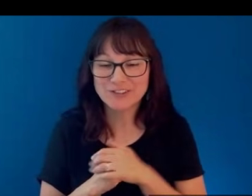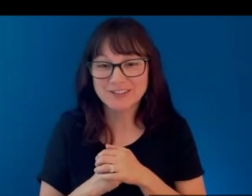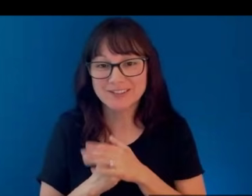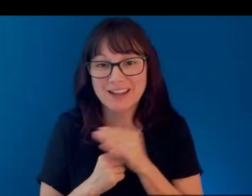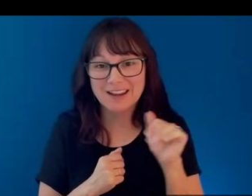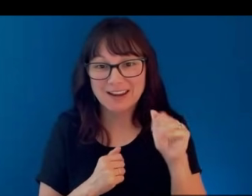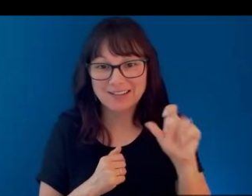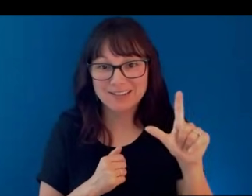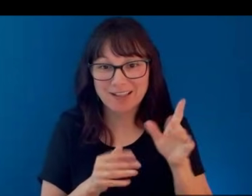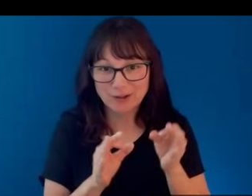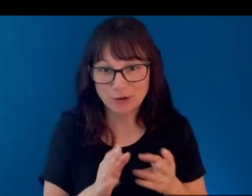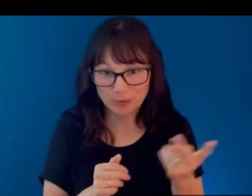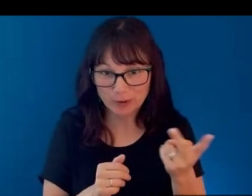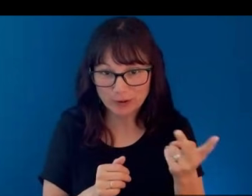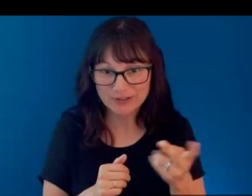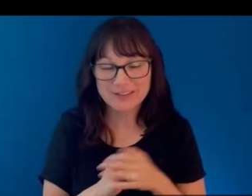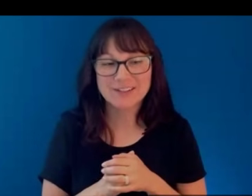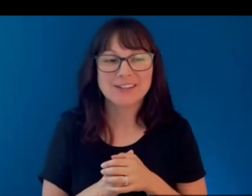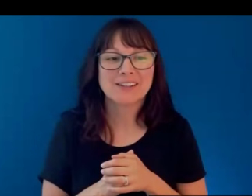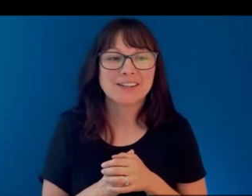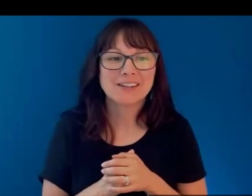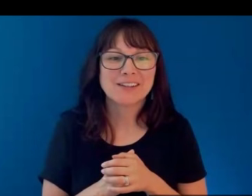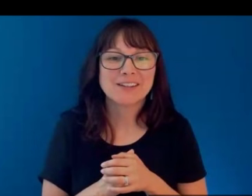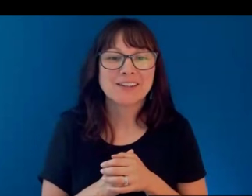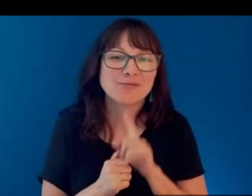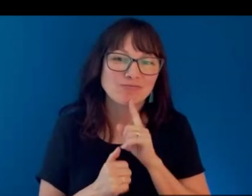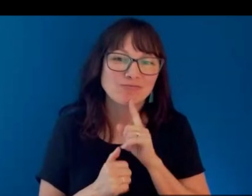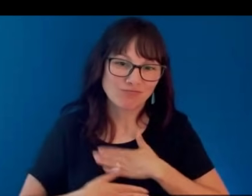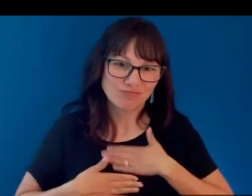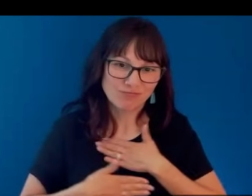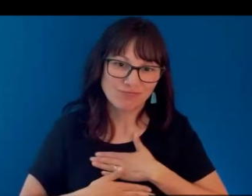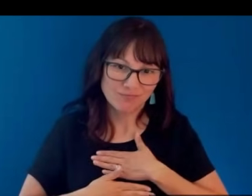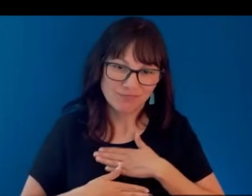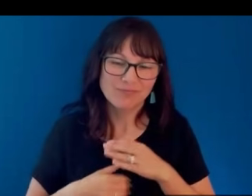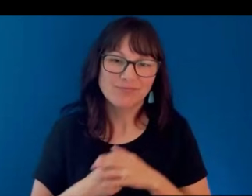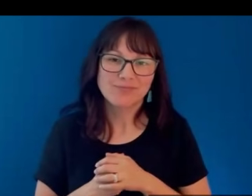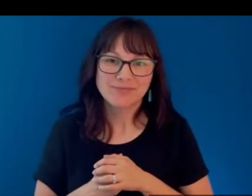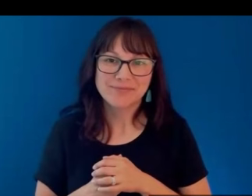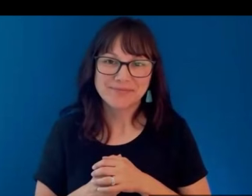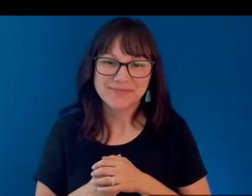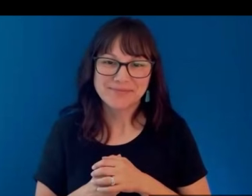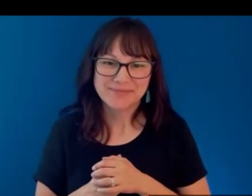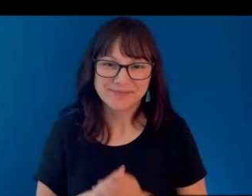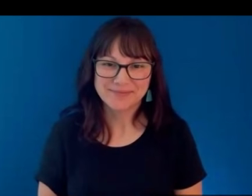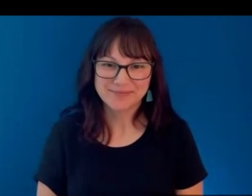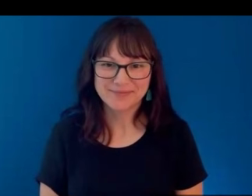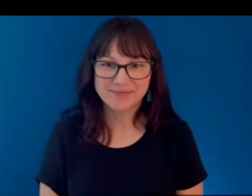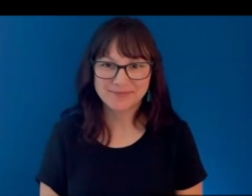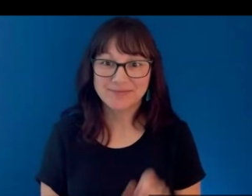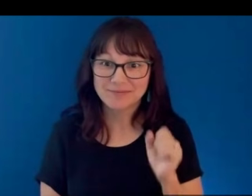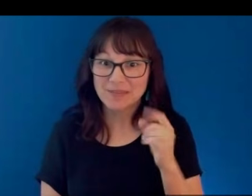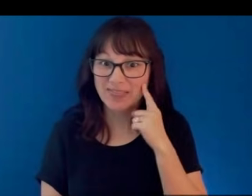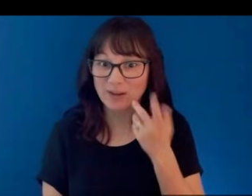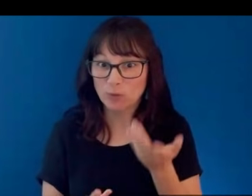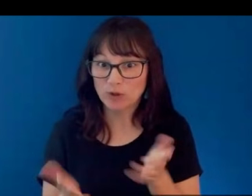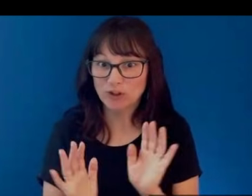and our ASL interpreters. Much appreciated. So I think we're good.